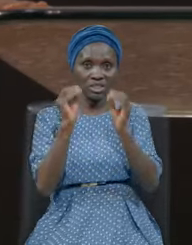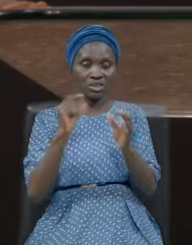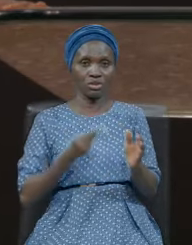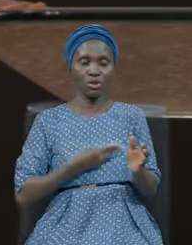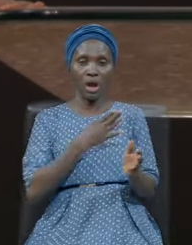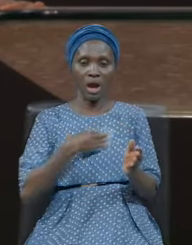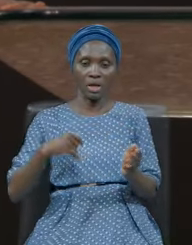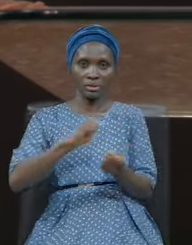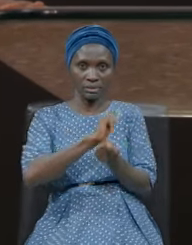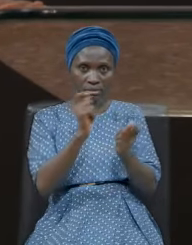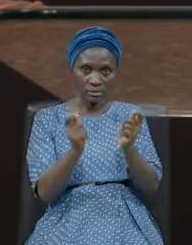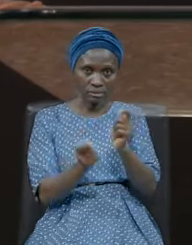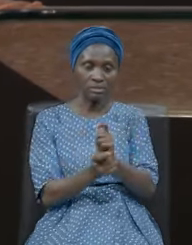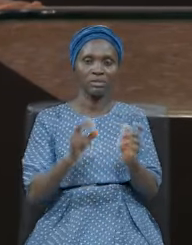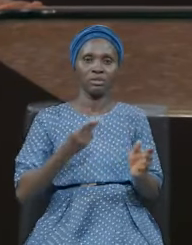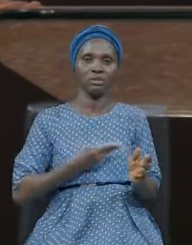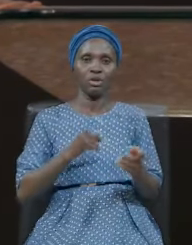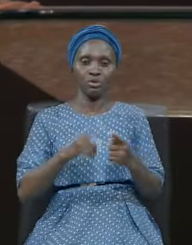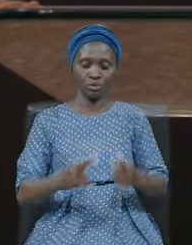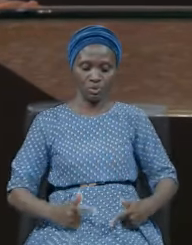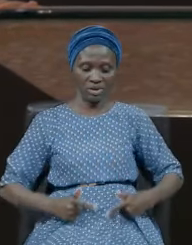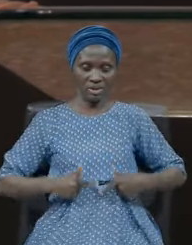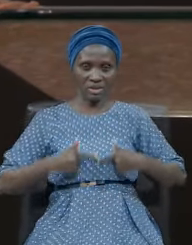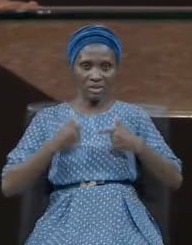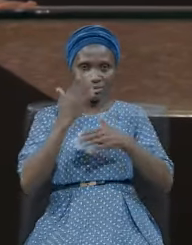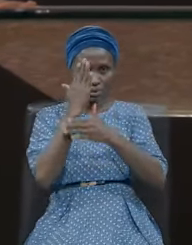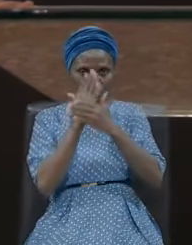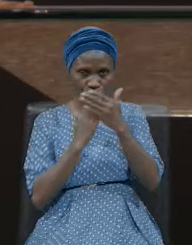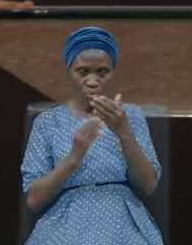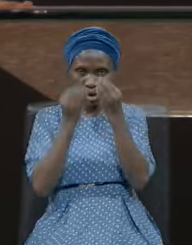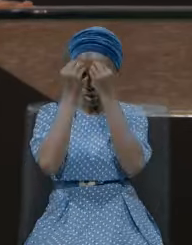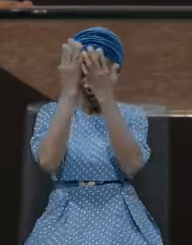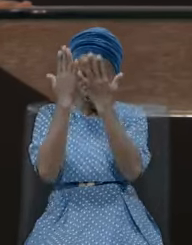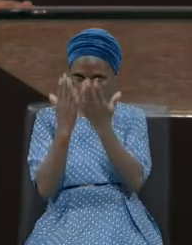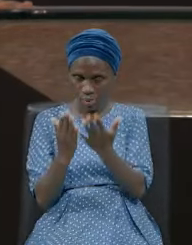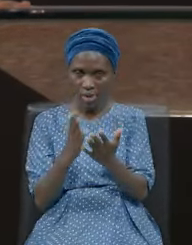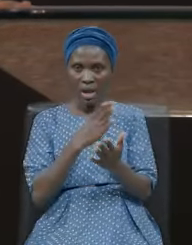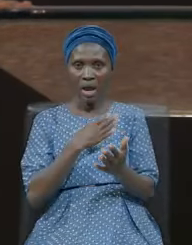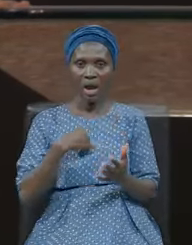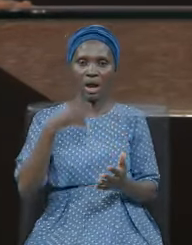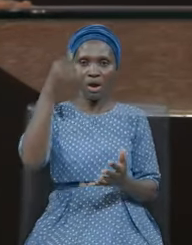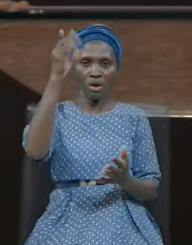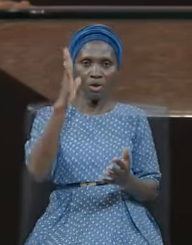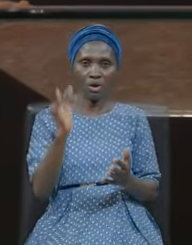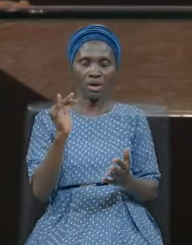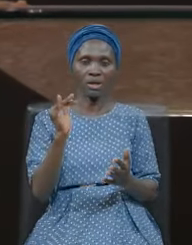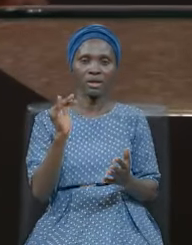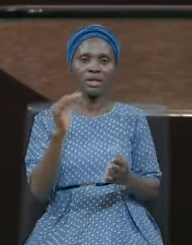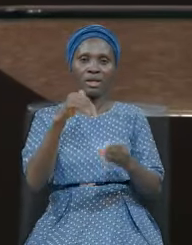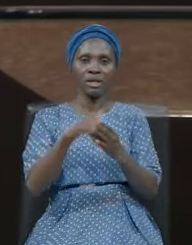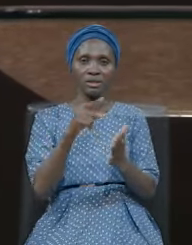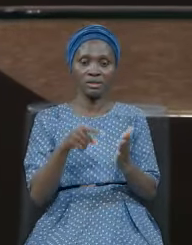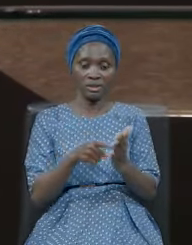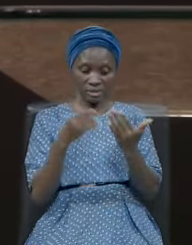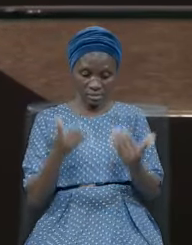live soberly and righteously and godly in this present